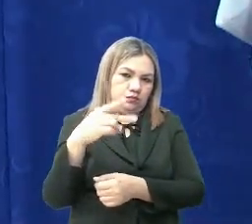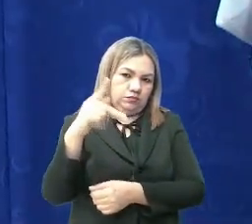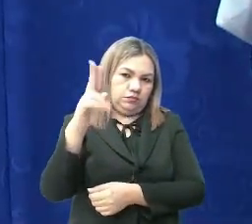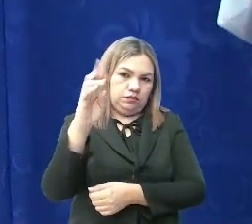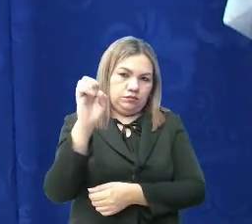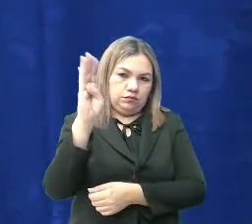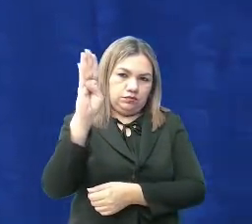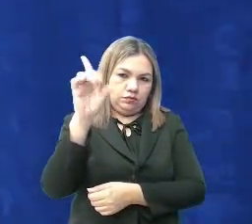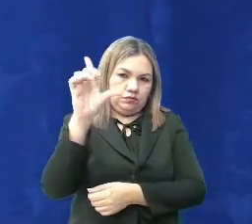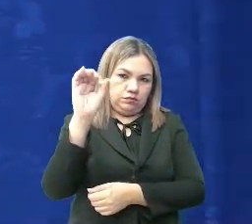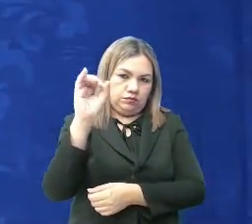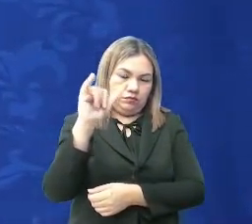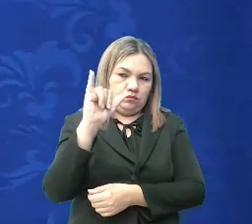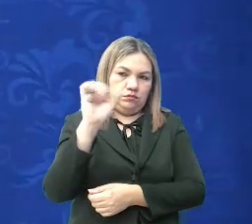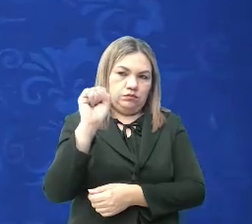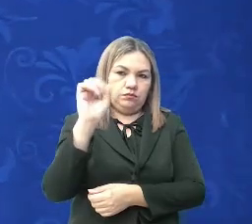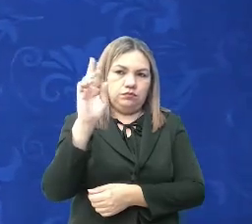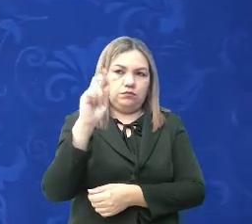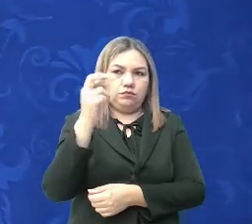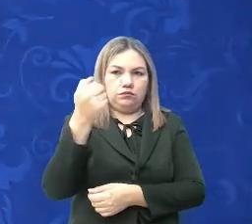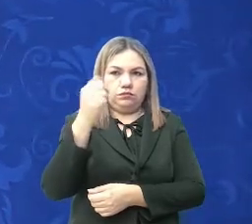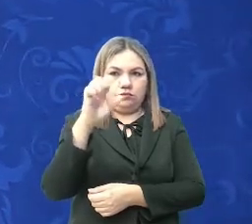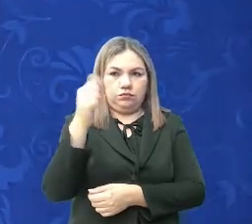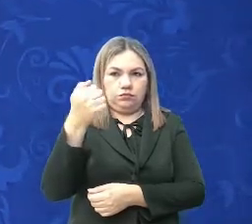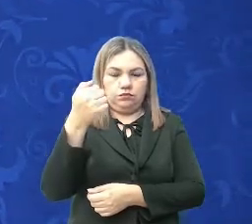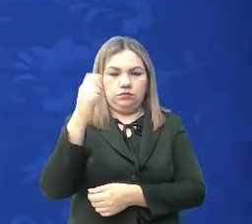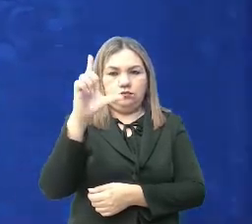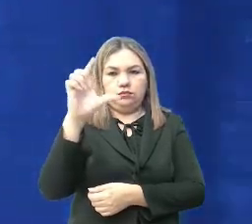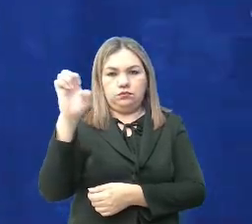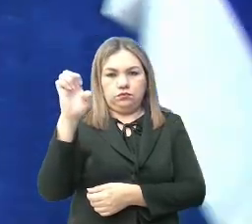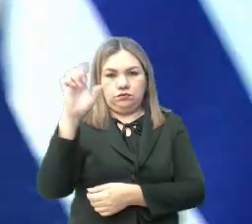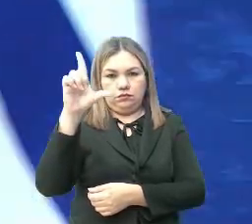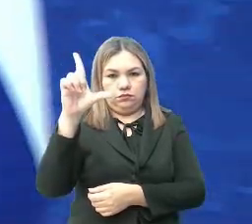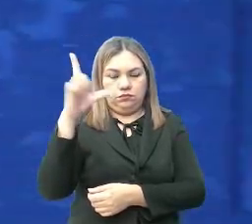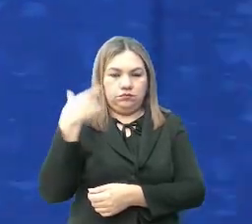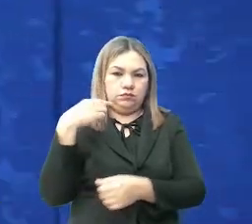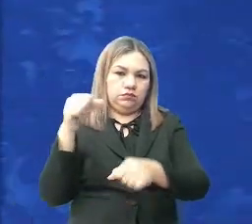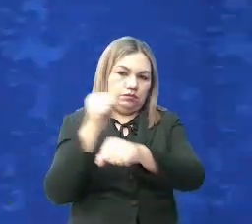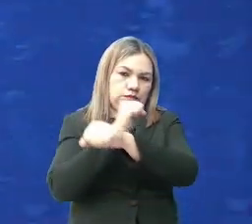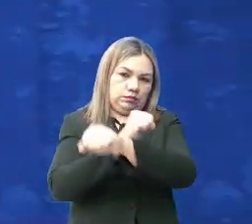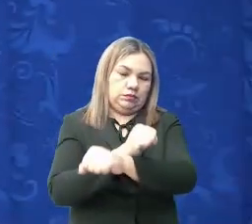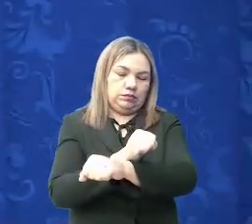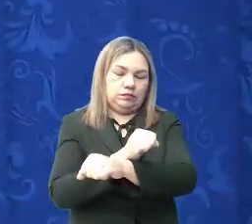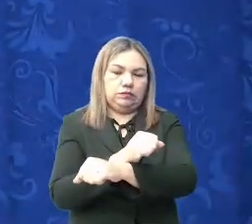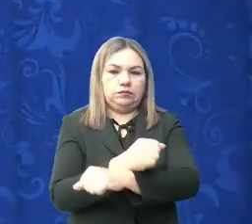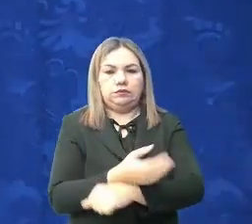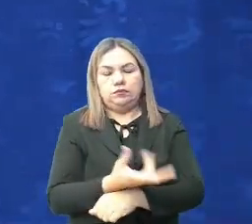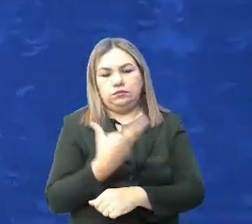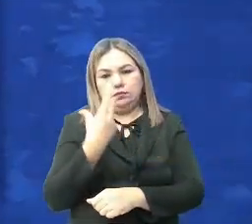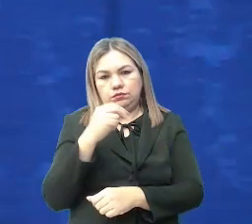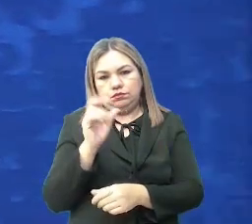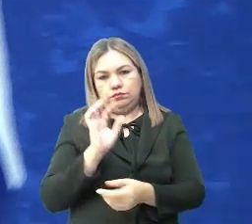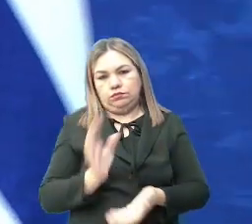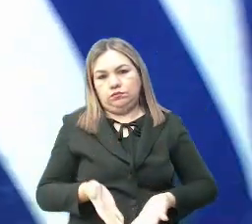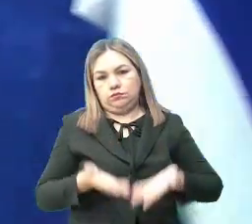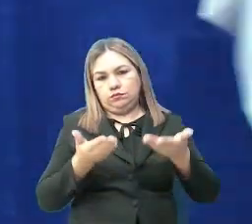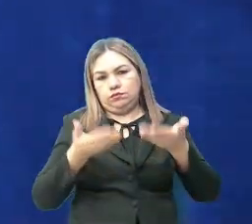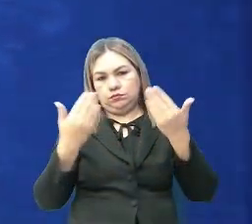tied under the mentality of Eglom. In inactivity, without going forward, without